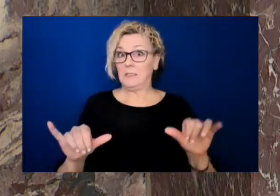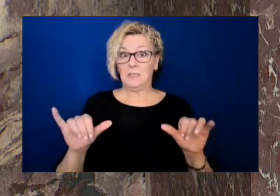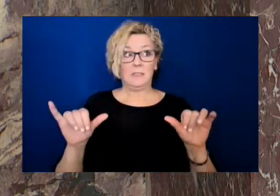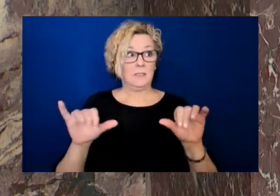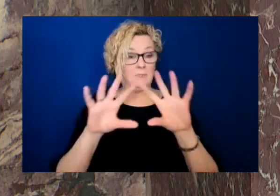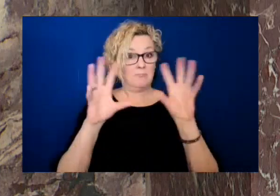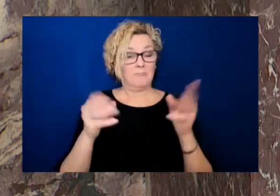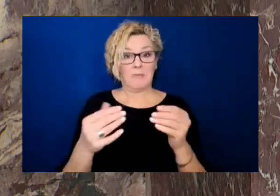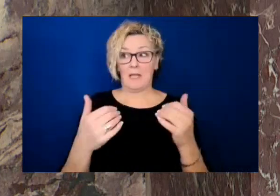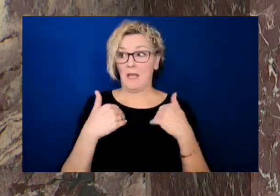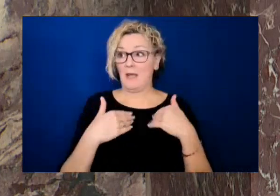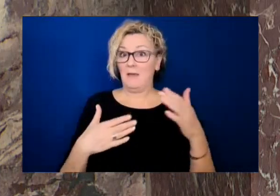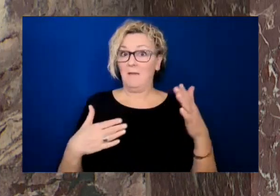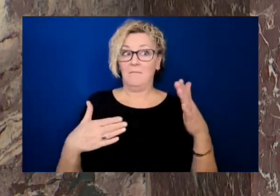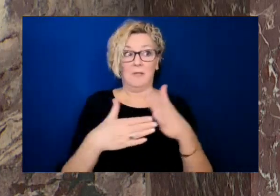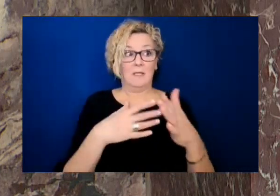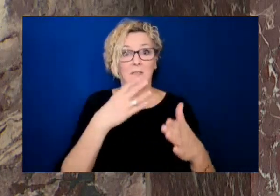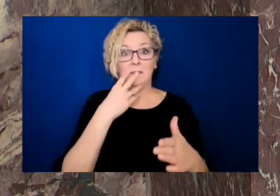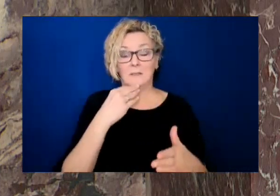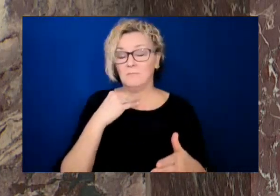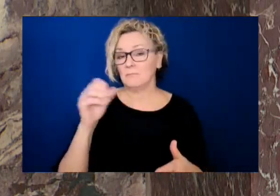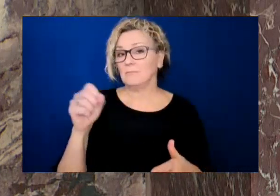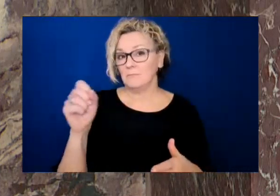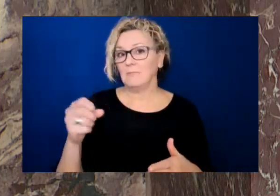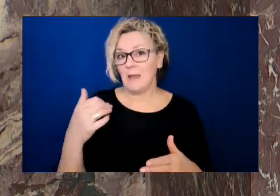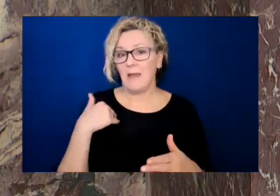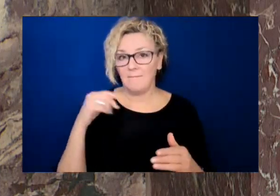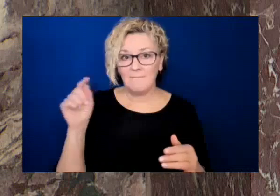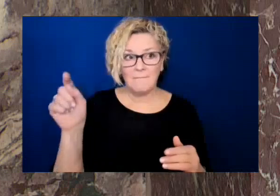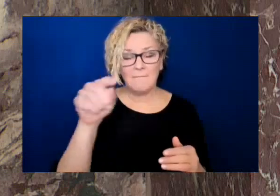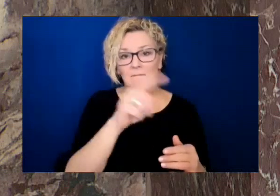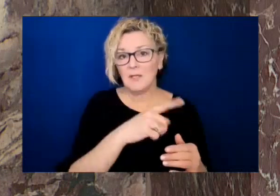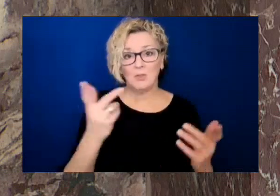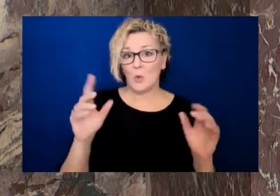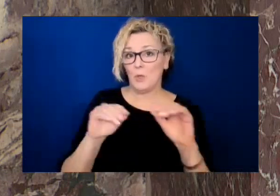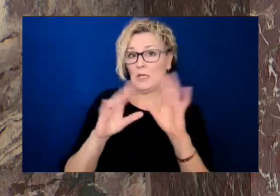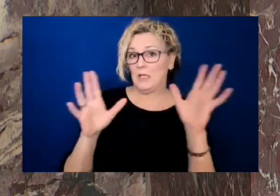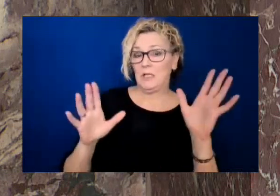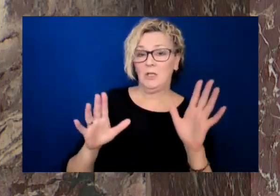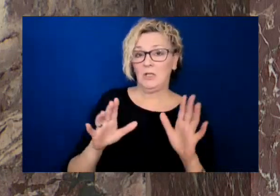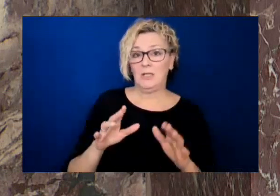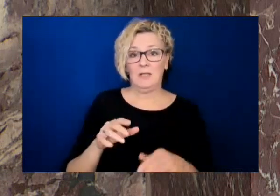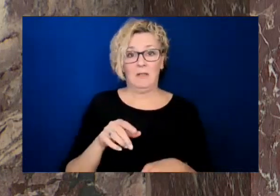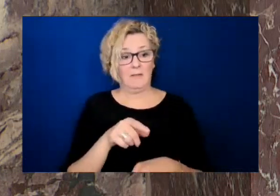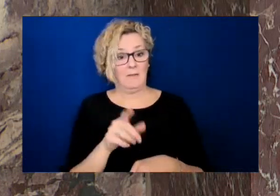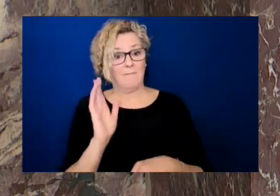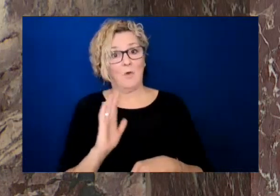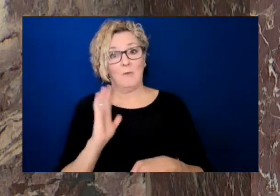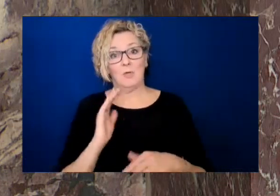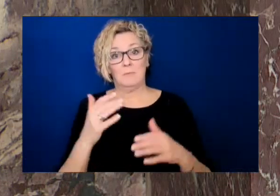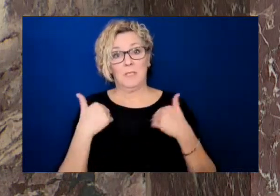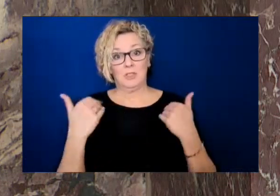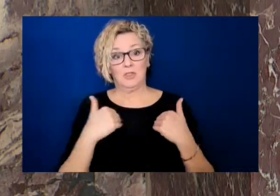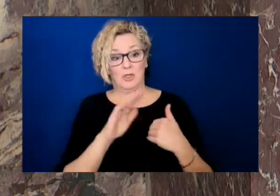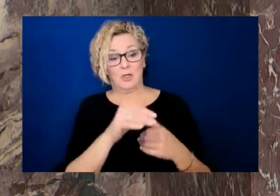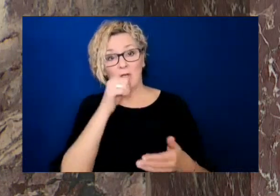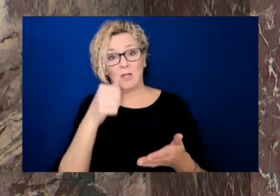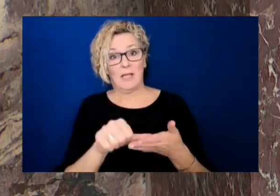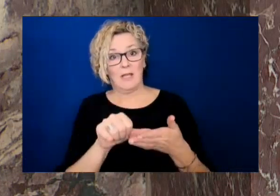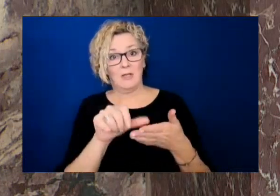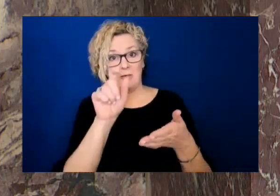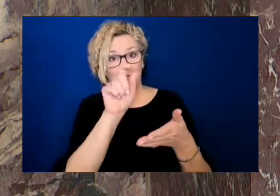Clearly, in the way that the former finance minister describes in her letter, it sets it out very clearly. Her concerns